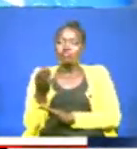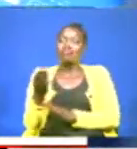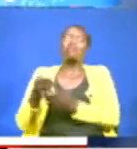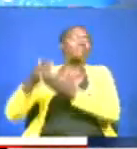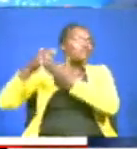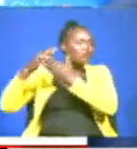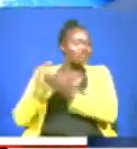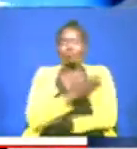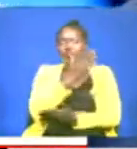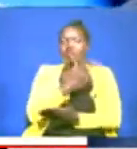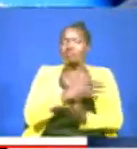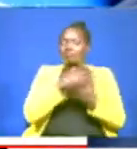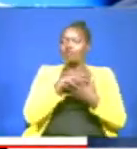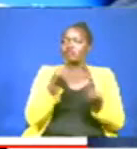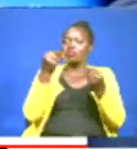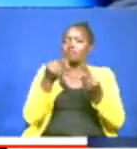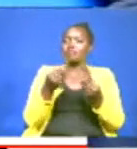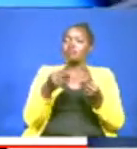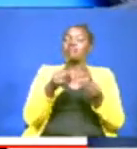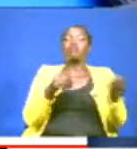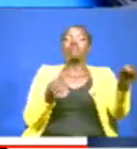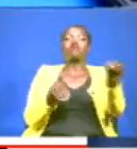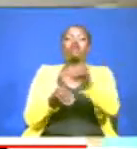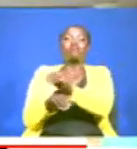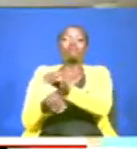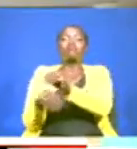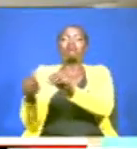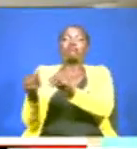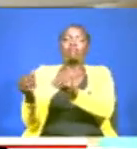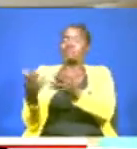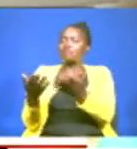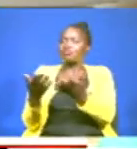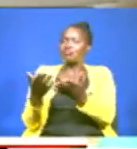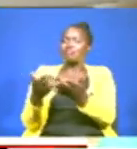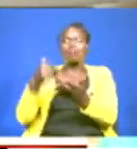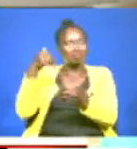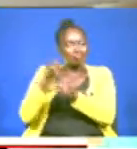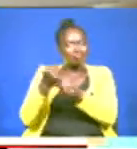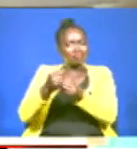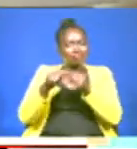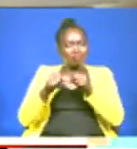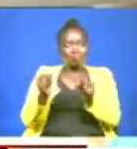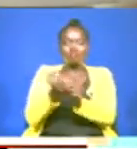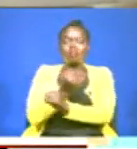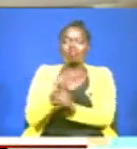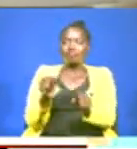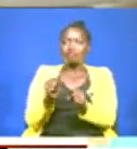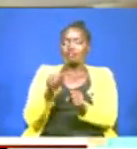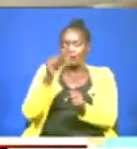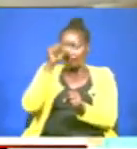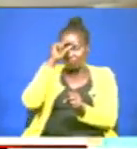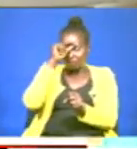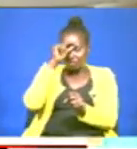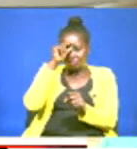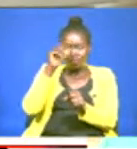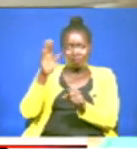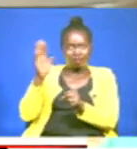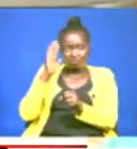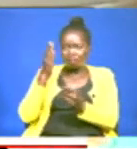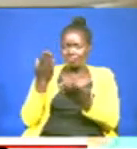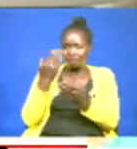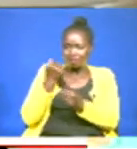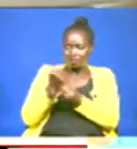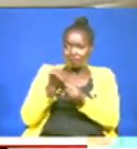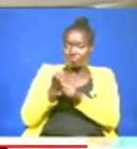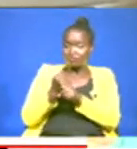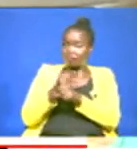mara moja. Tuletewa wengine. Wameshindwa na kazi. Tunauliza serikali angalia hii maneno ya security liko hapa Tala na Matungulu at